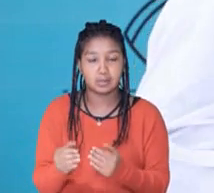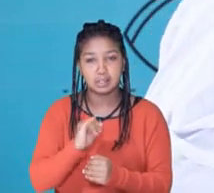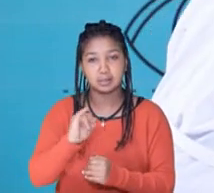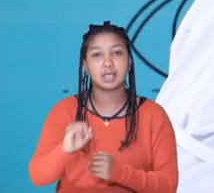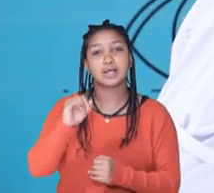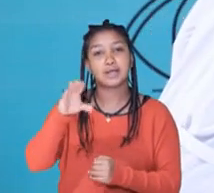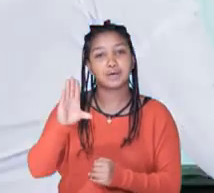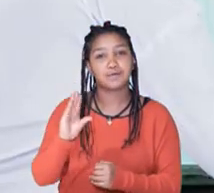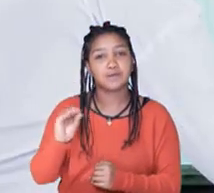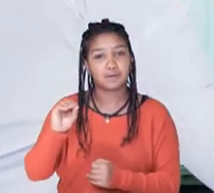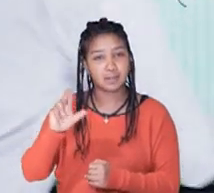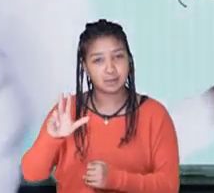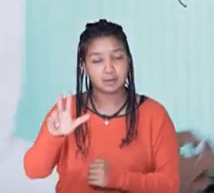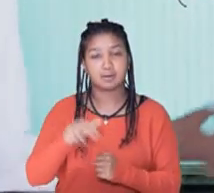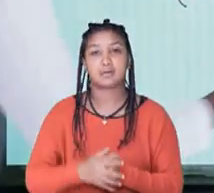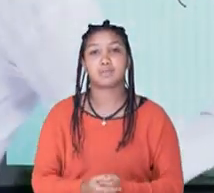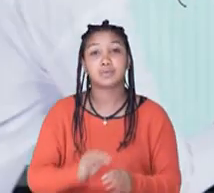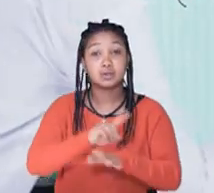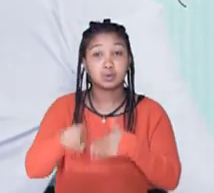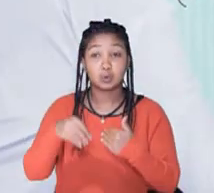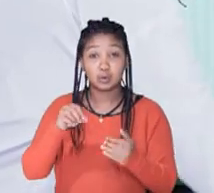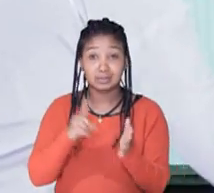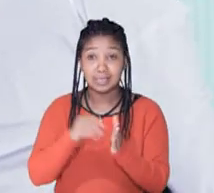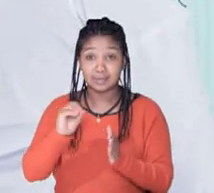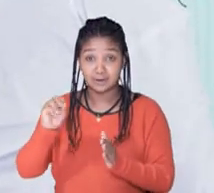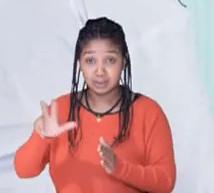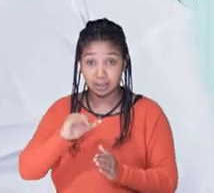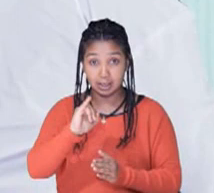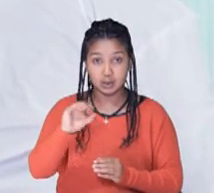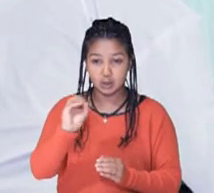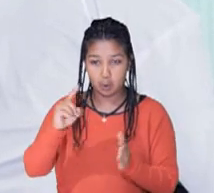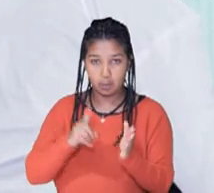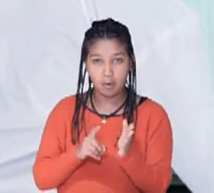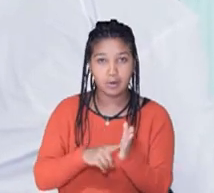is 53. So sine 53 is